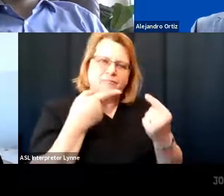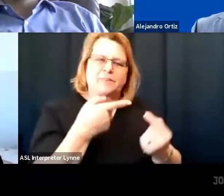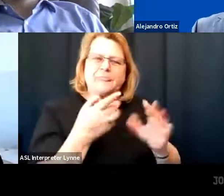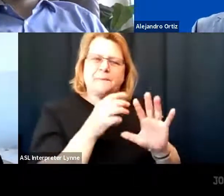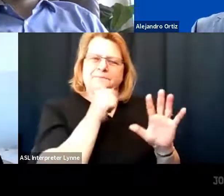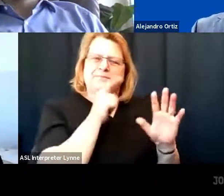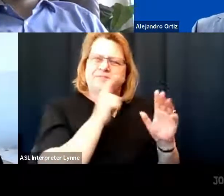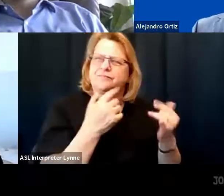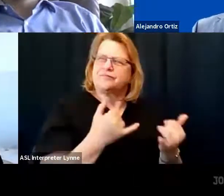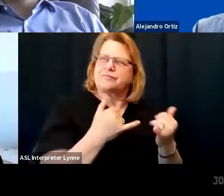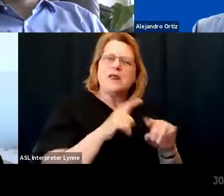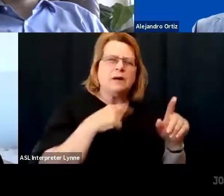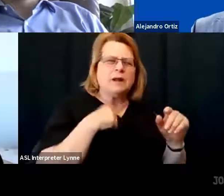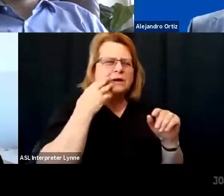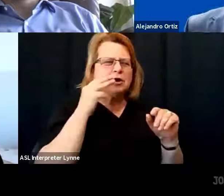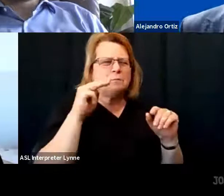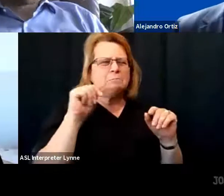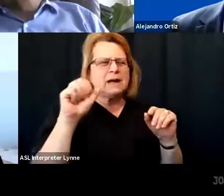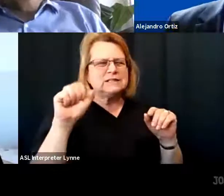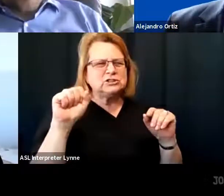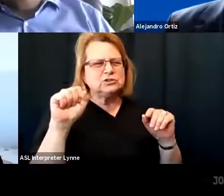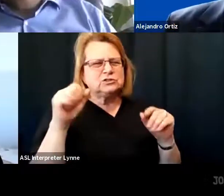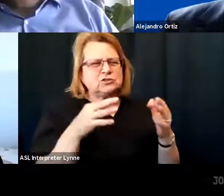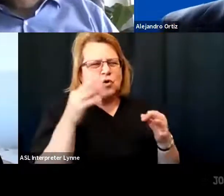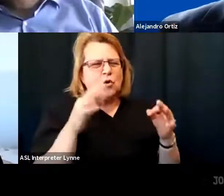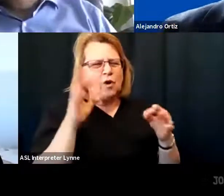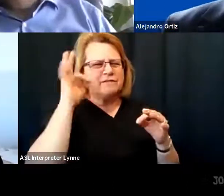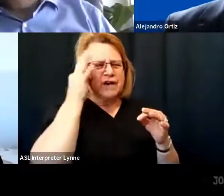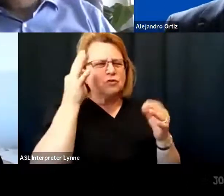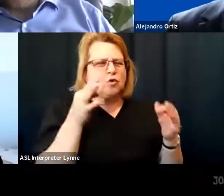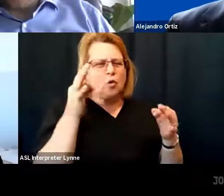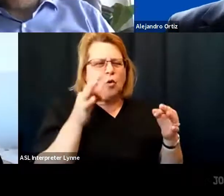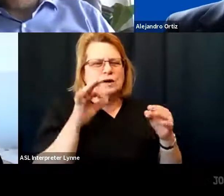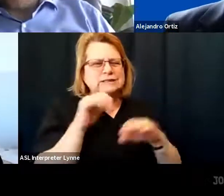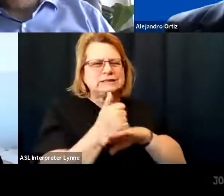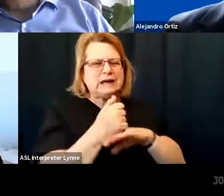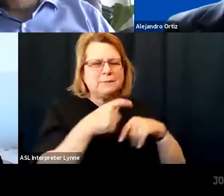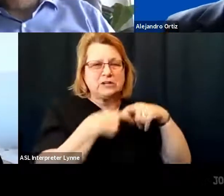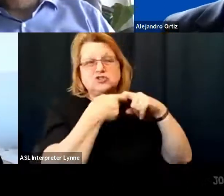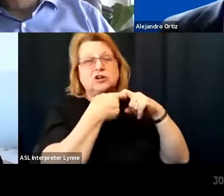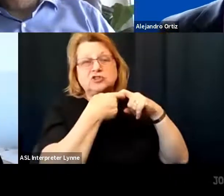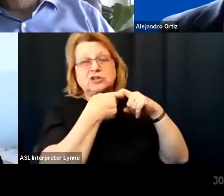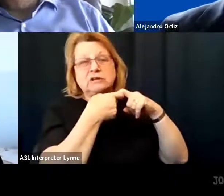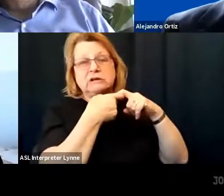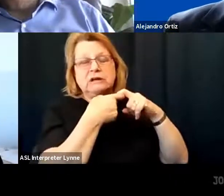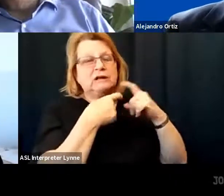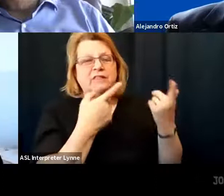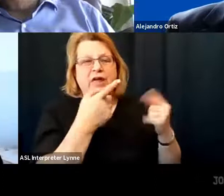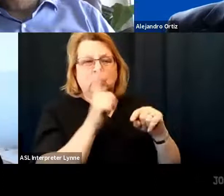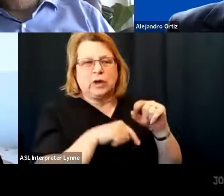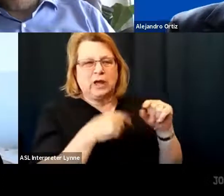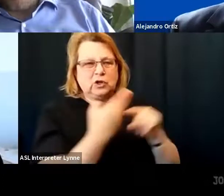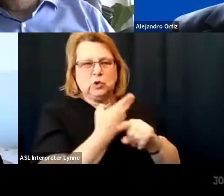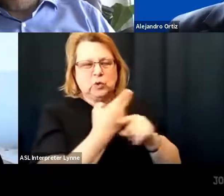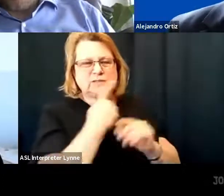know a Massachusetts court, federal court, issued a nationwide injunction enjoining the use of that disparate impact rule as